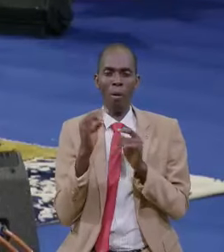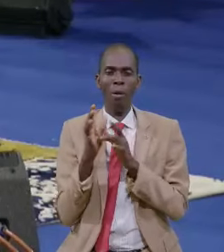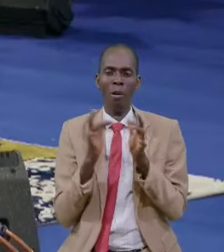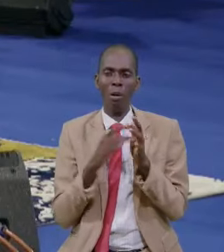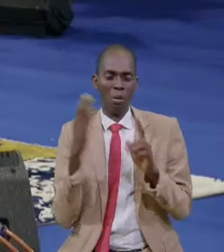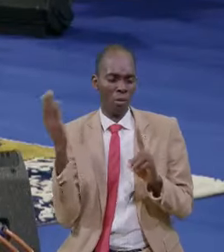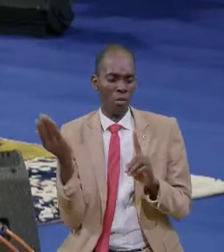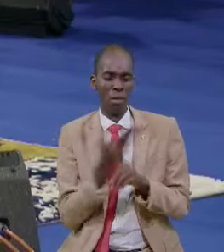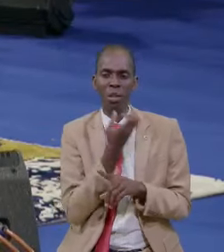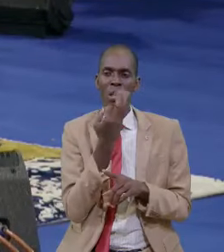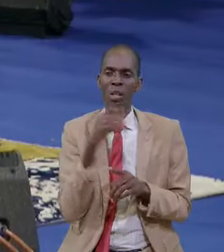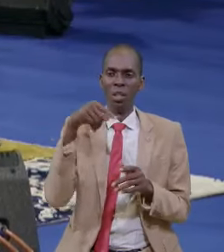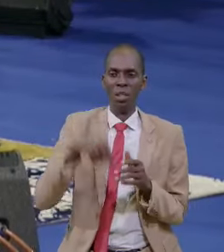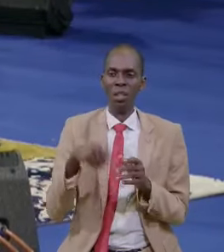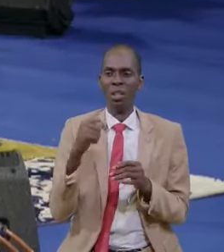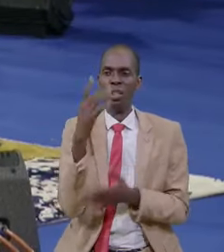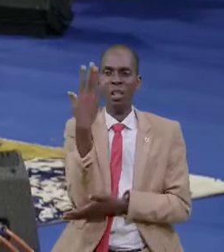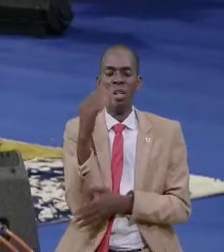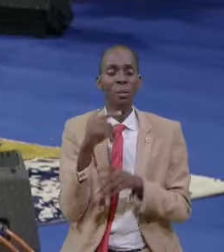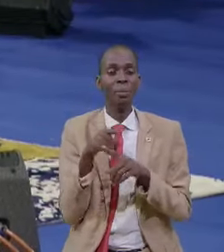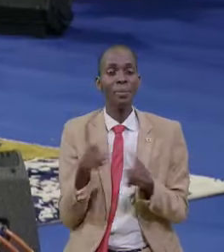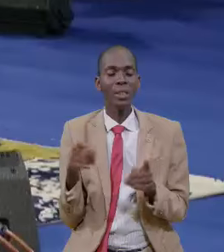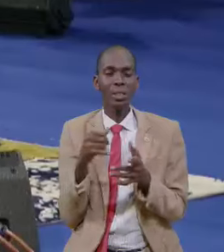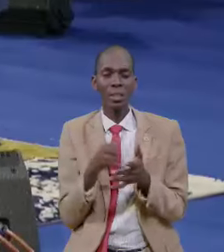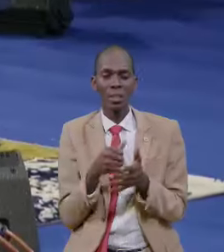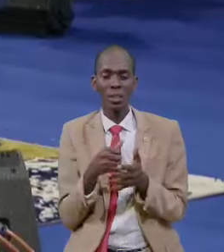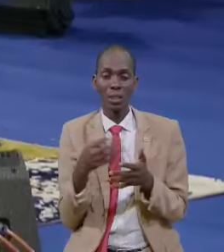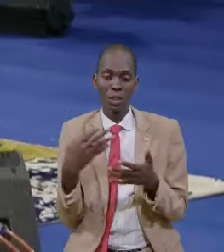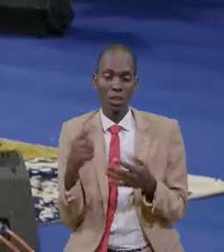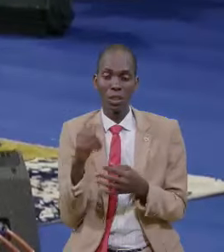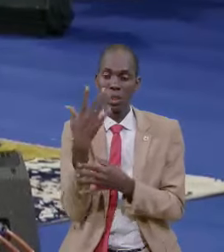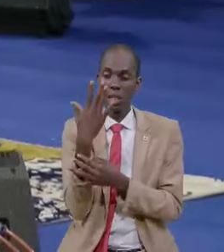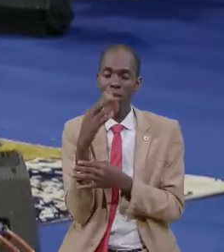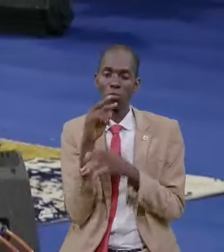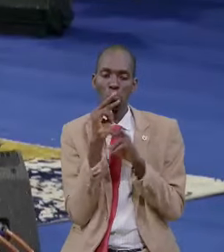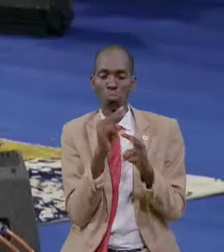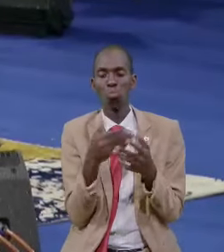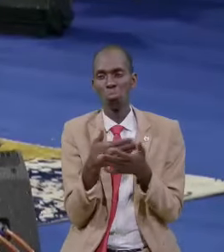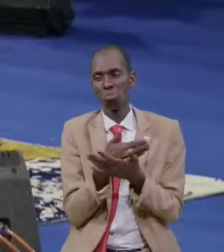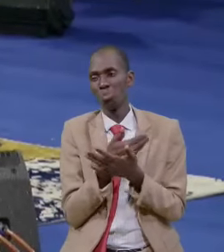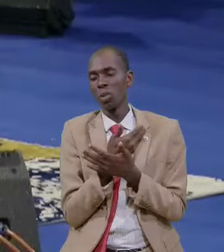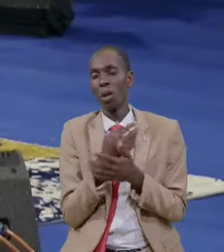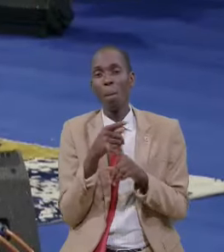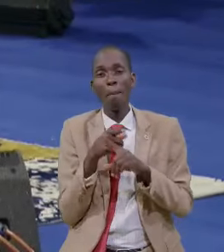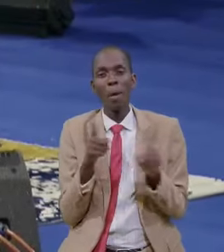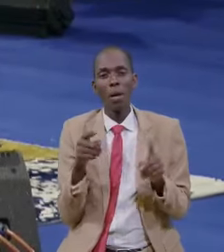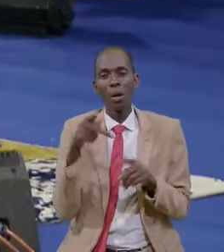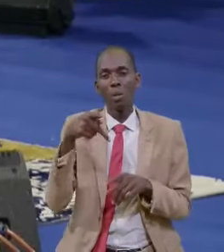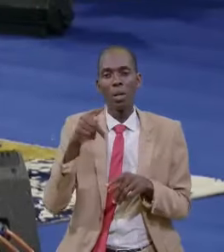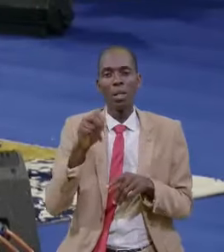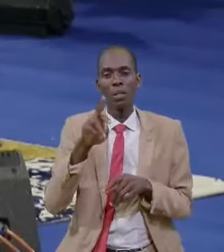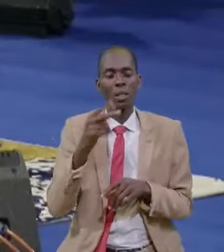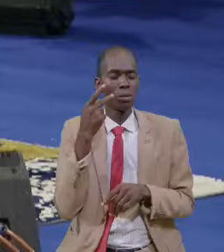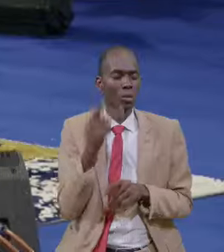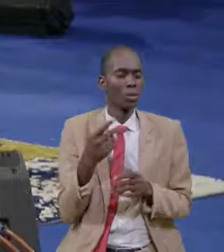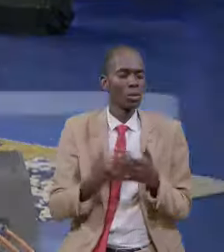that tree, but it appeared fresh. And when they came back the following day, Peter said, look at this,